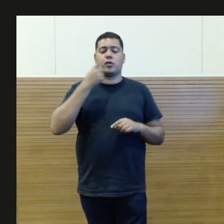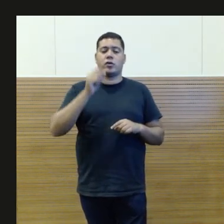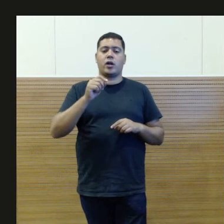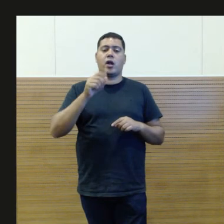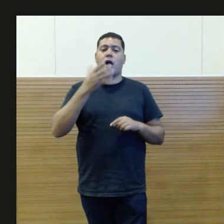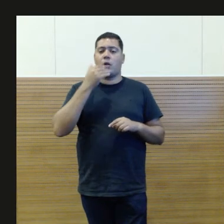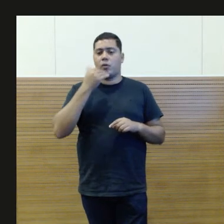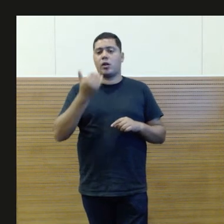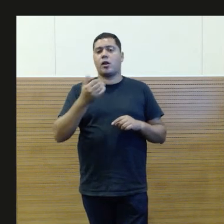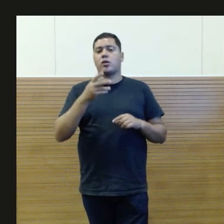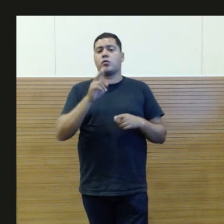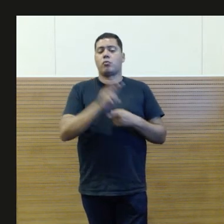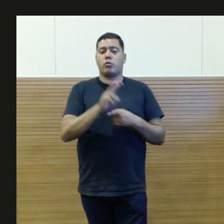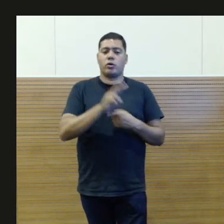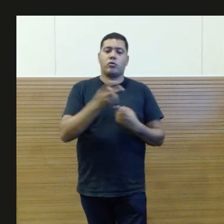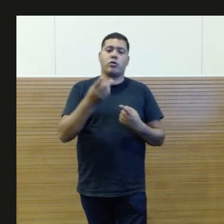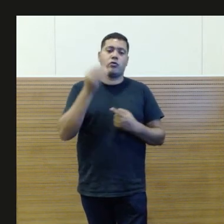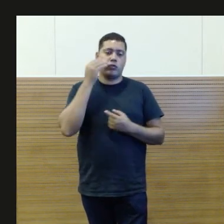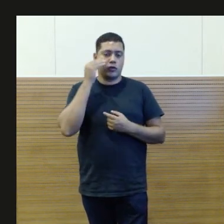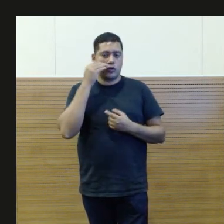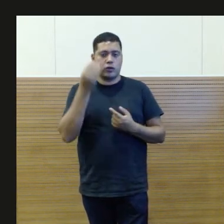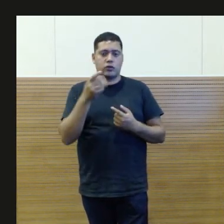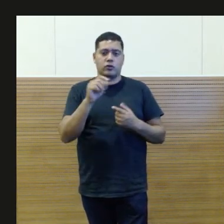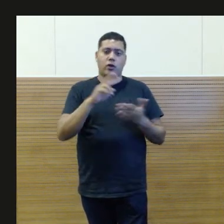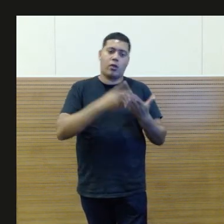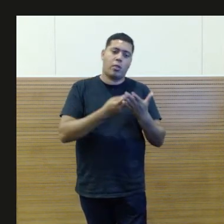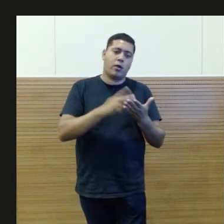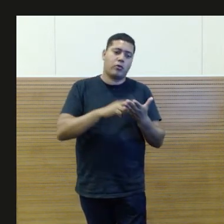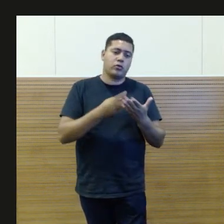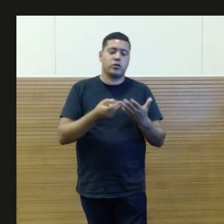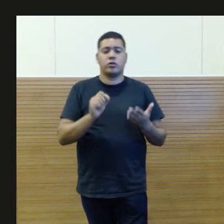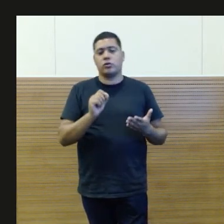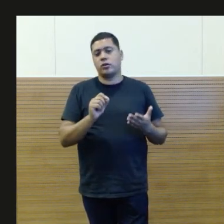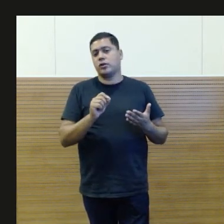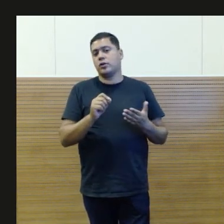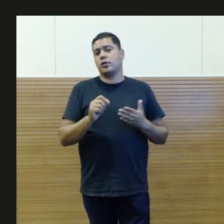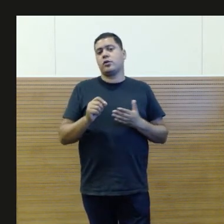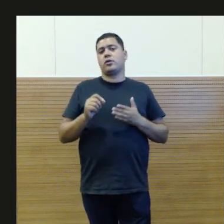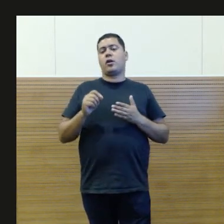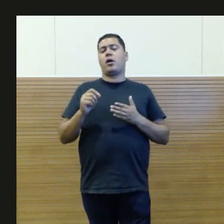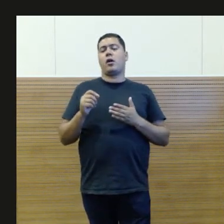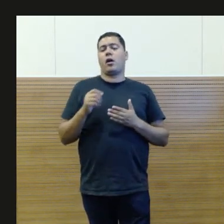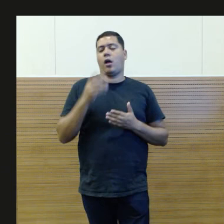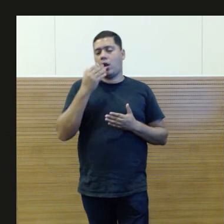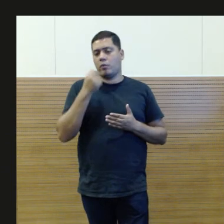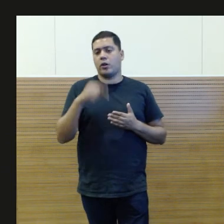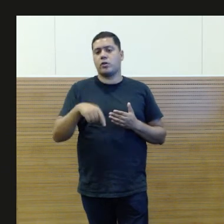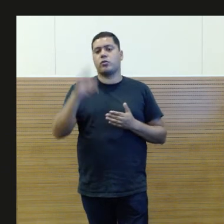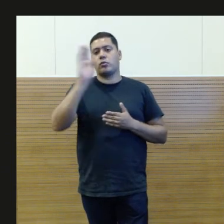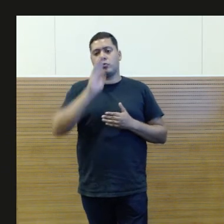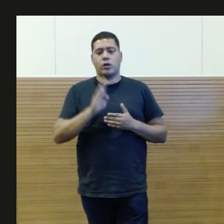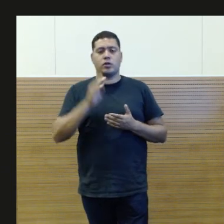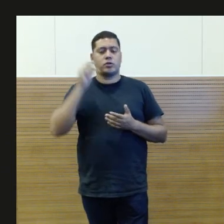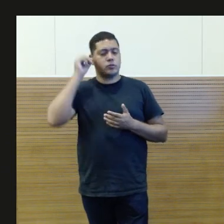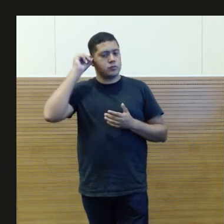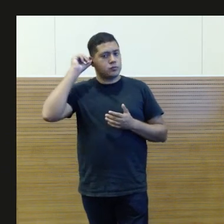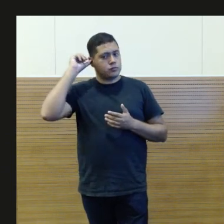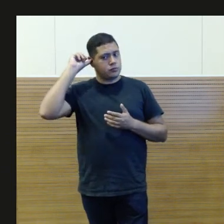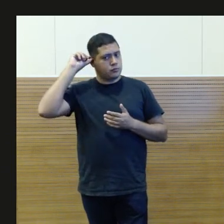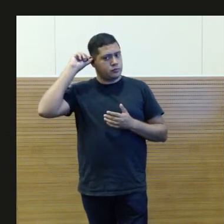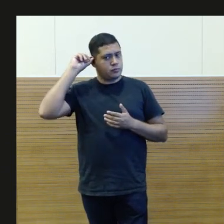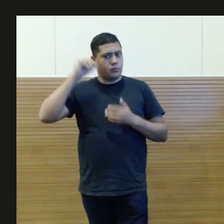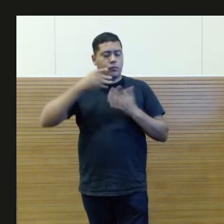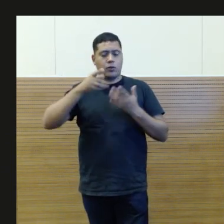the strategies of implementation of the policies for all the sectors and all the population of Brazil to get to know